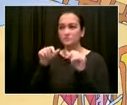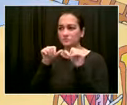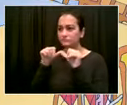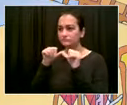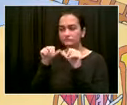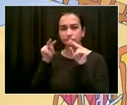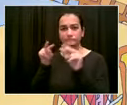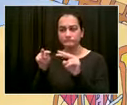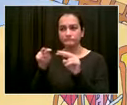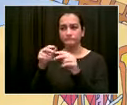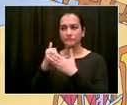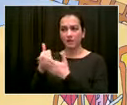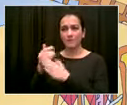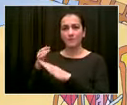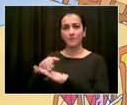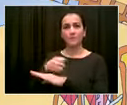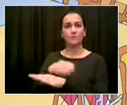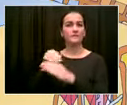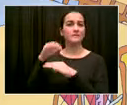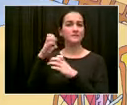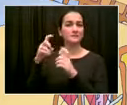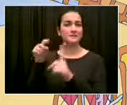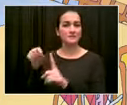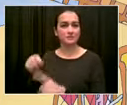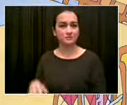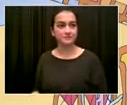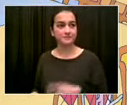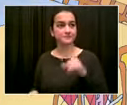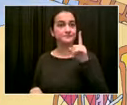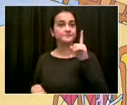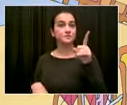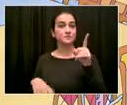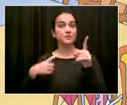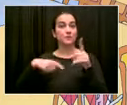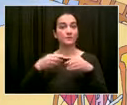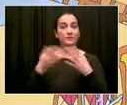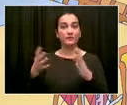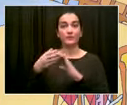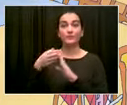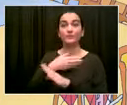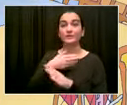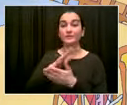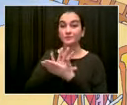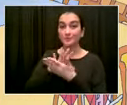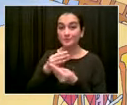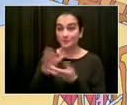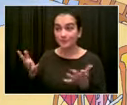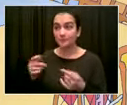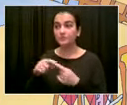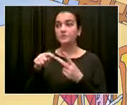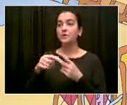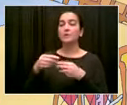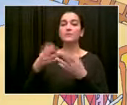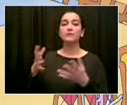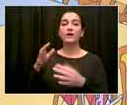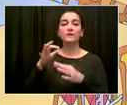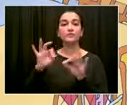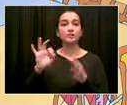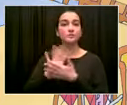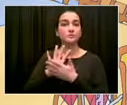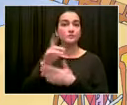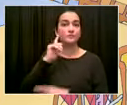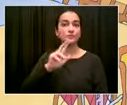see after school and extended hours for every child. We want to see kids who want summer opportunities to have it. If they want year-long